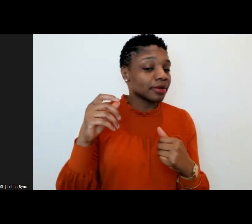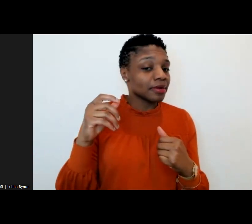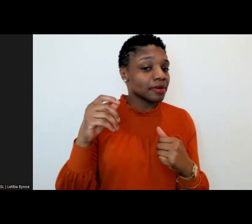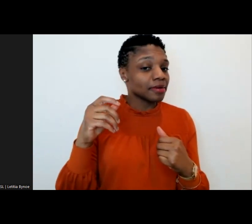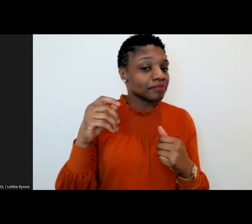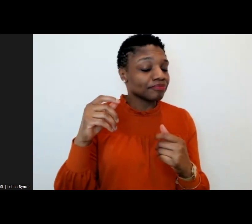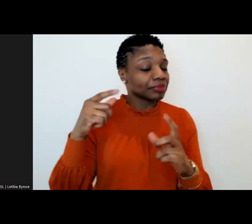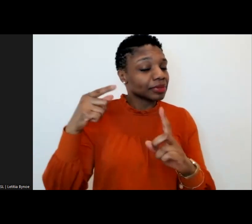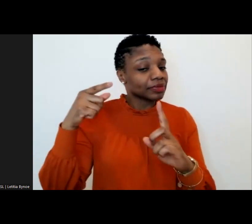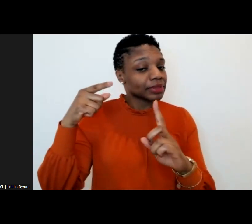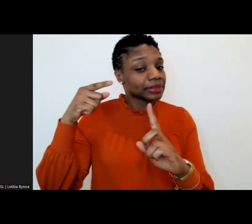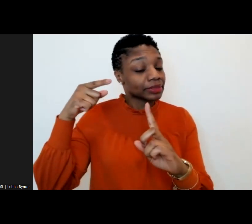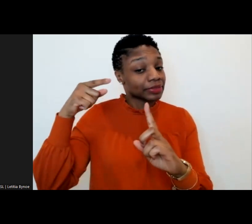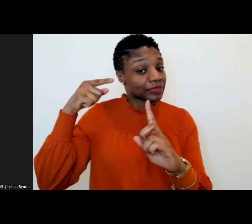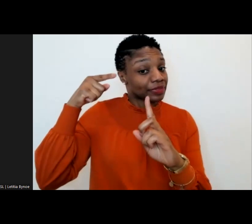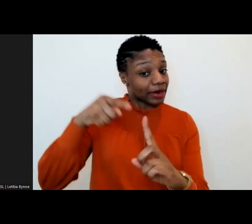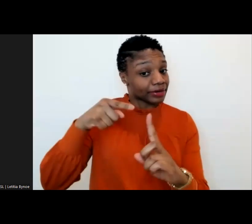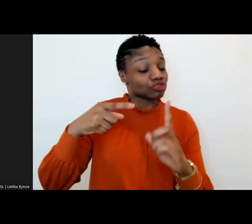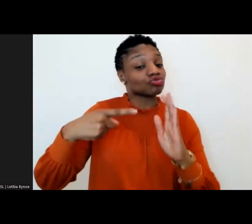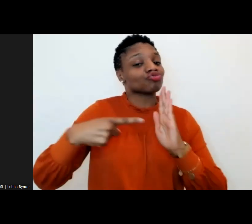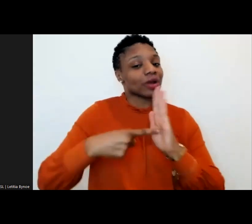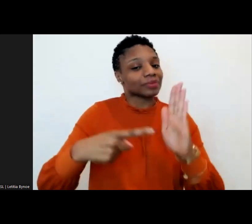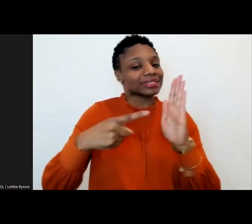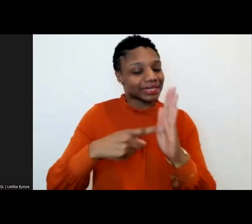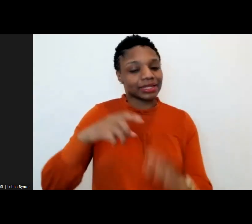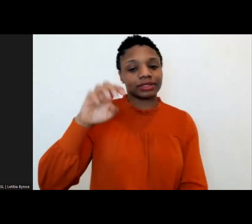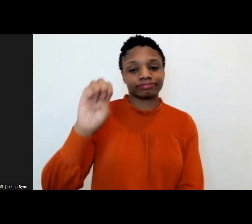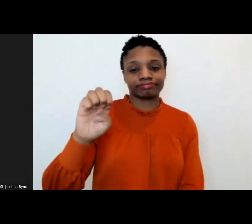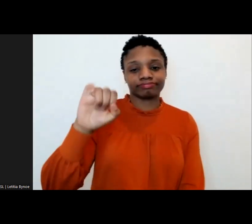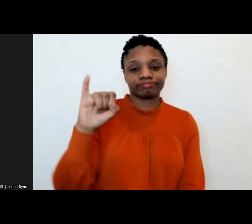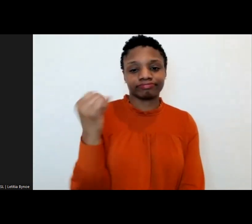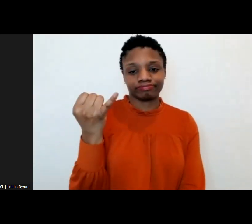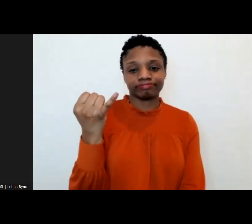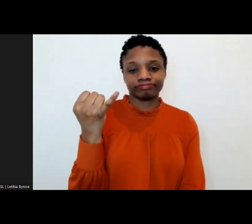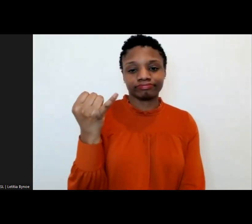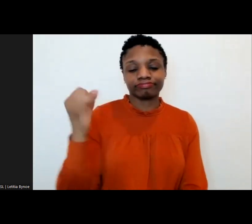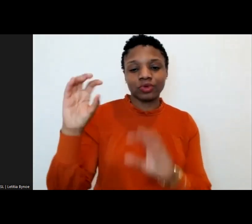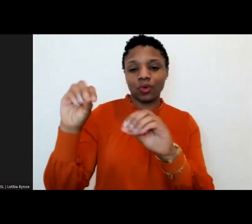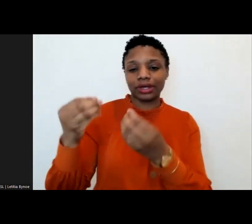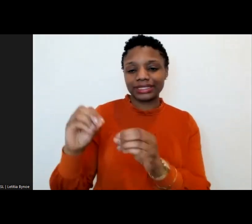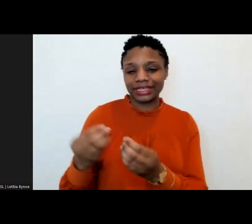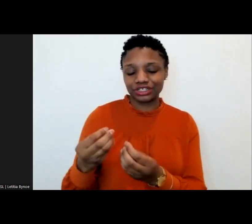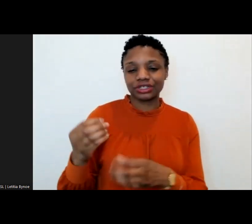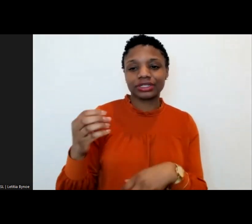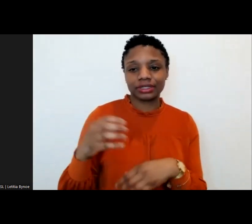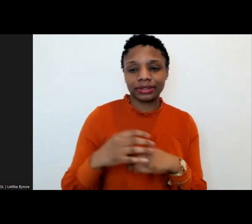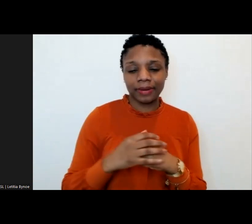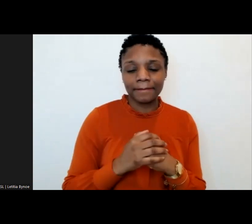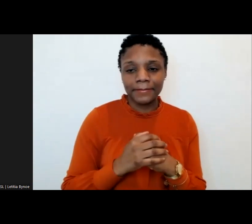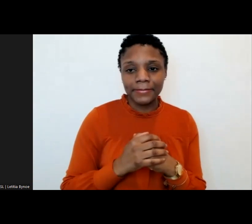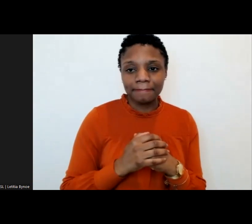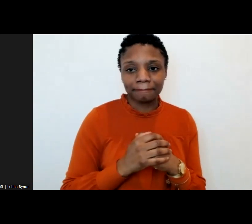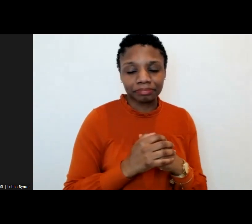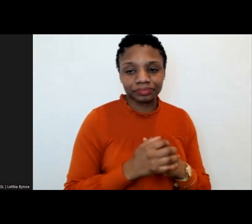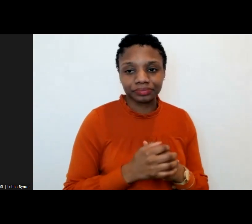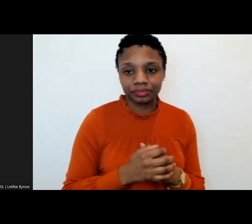they're specifically representing environmental justice organizations and interests on the commission.